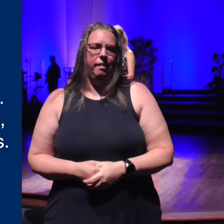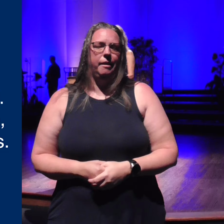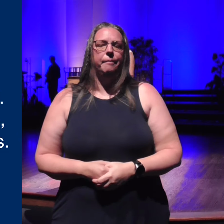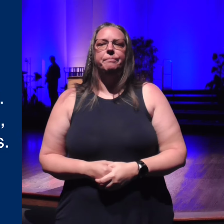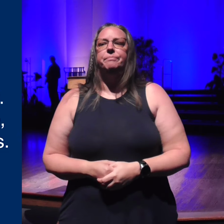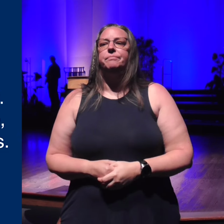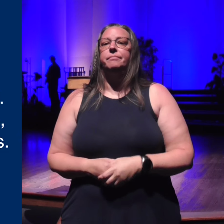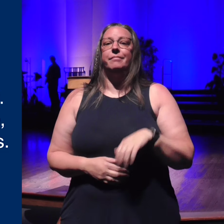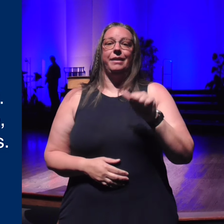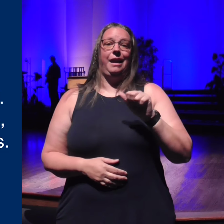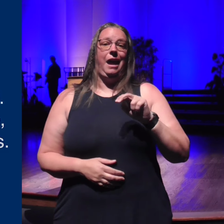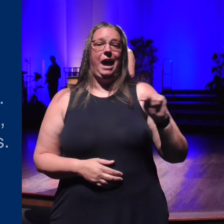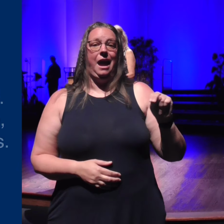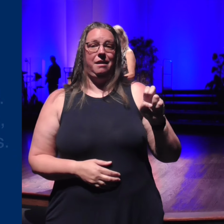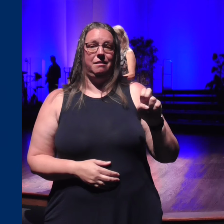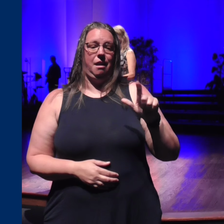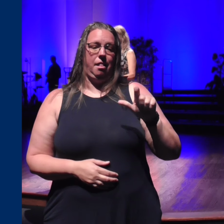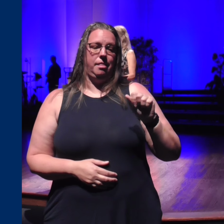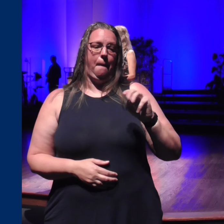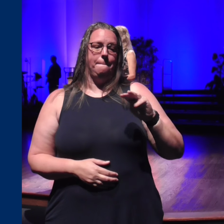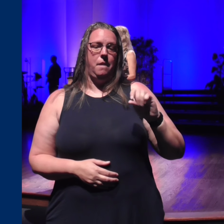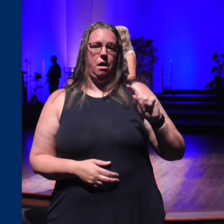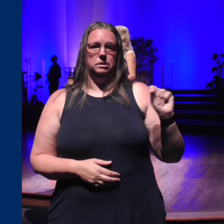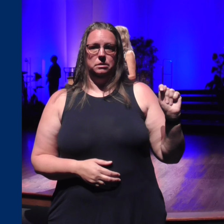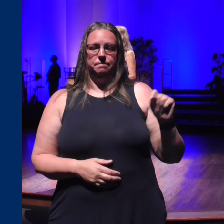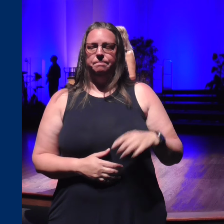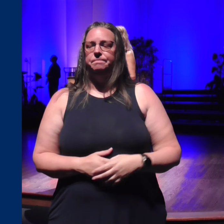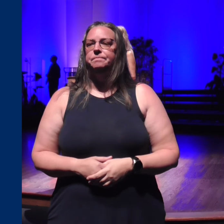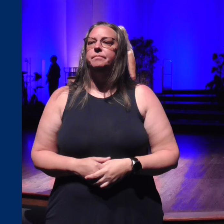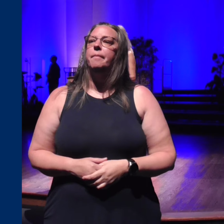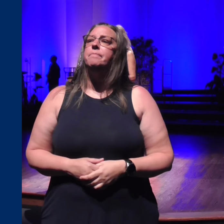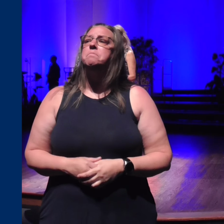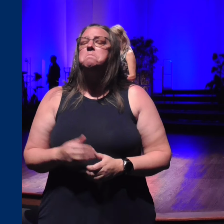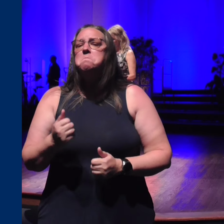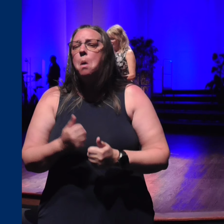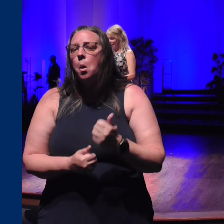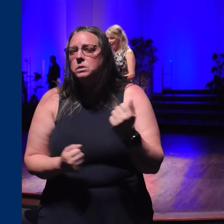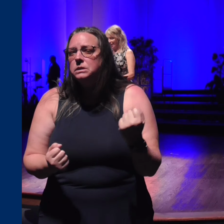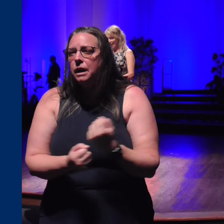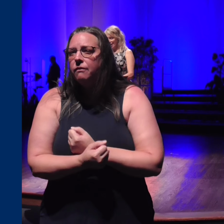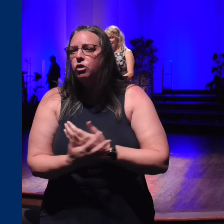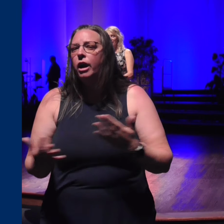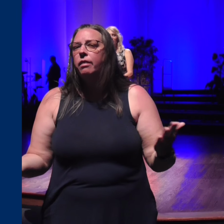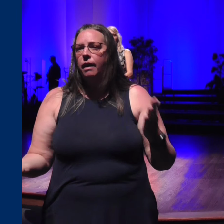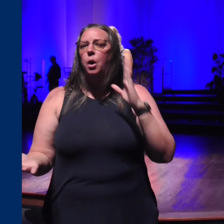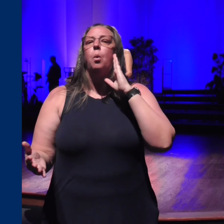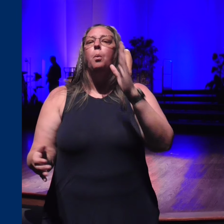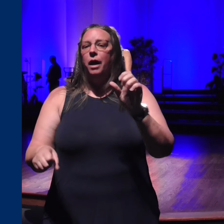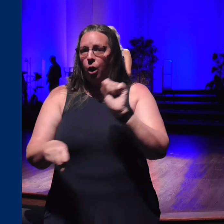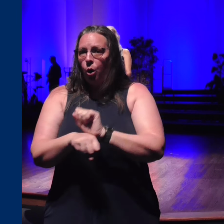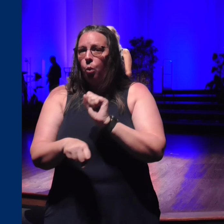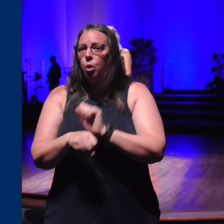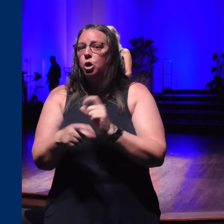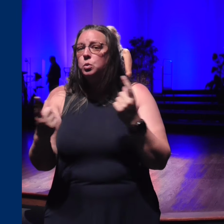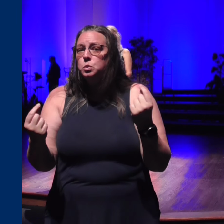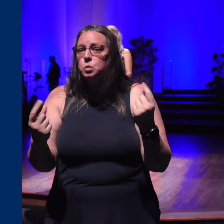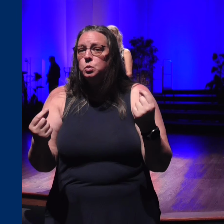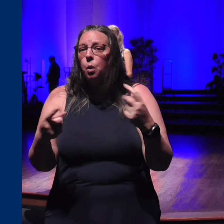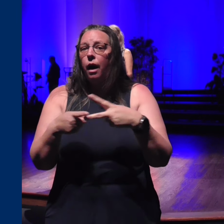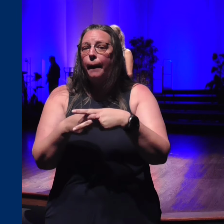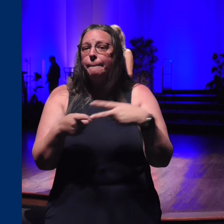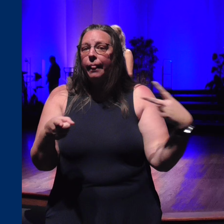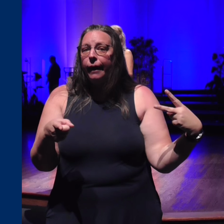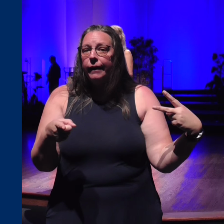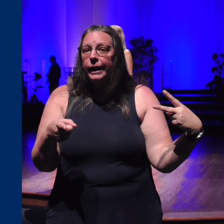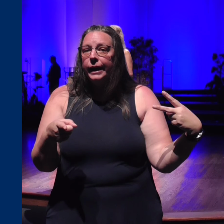And from Anne Lamott, almost everything will work again if you unplug it for a